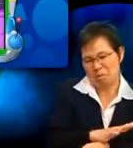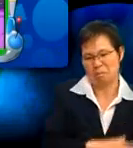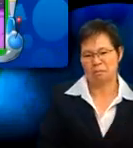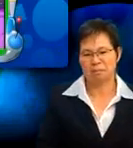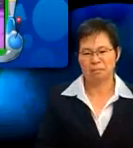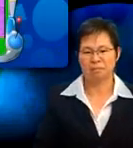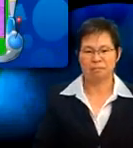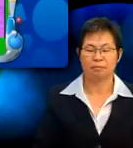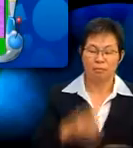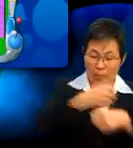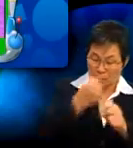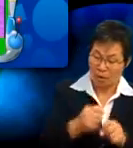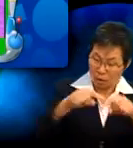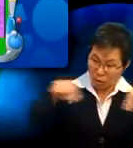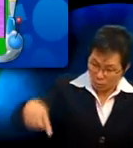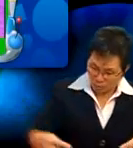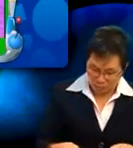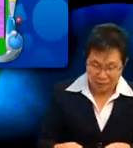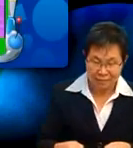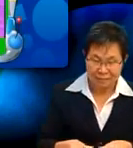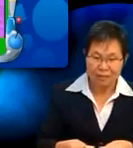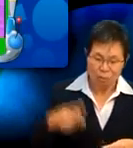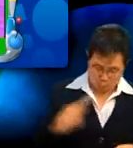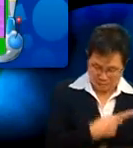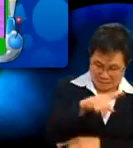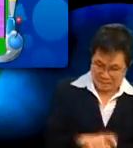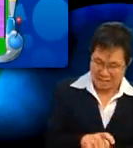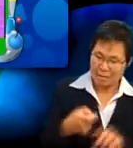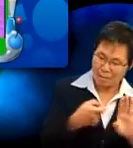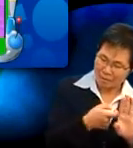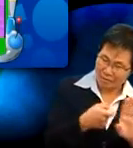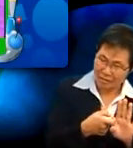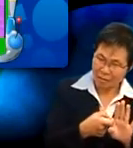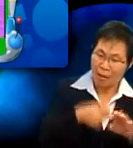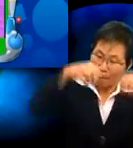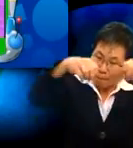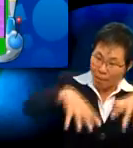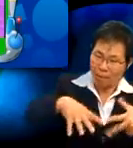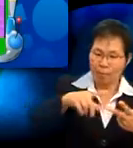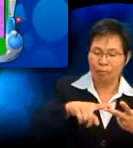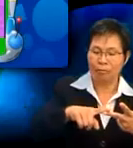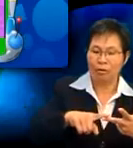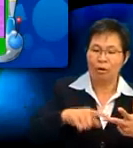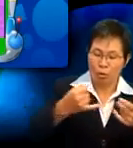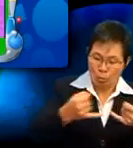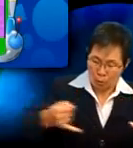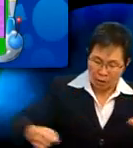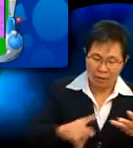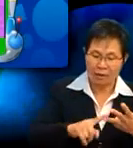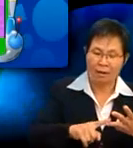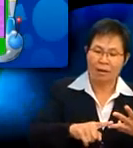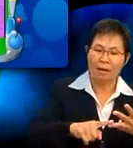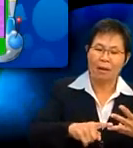complete. To make the complete circuits, we need batteries, bulbs,